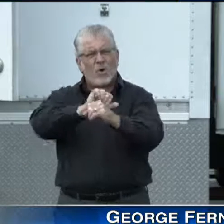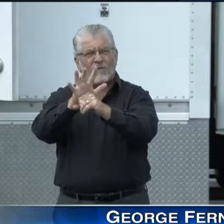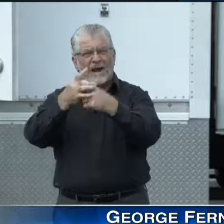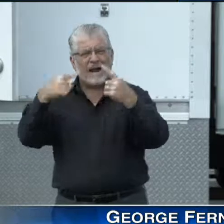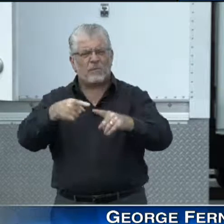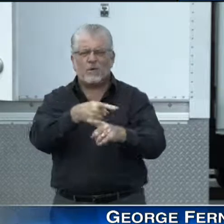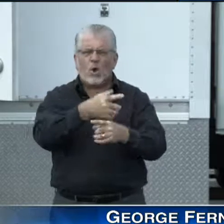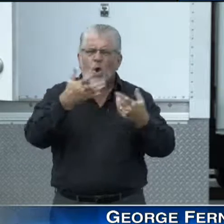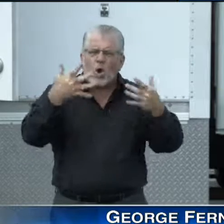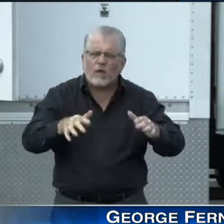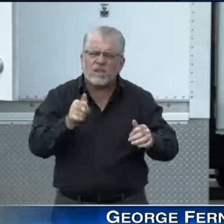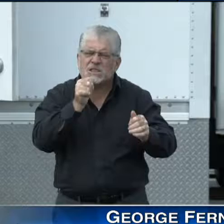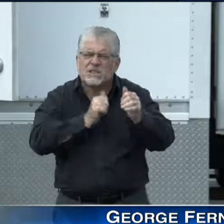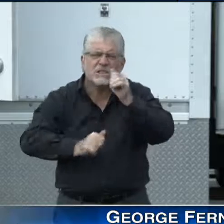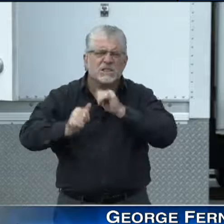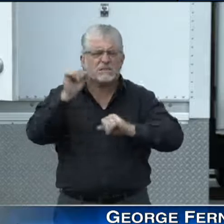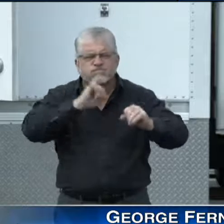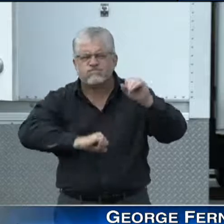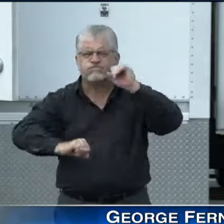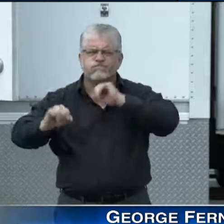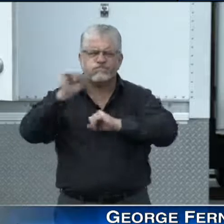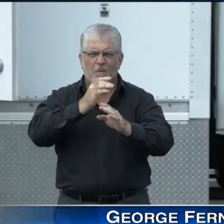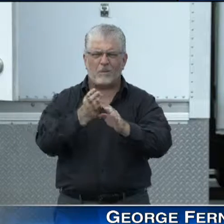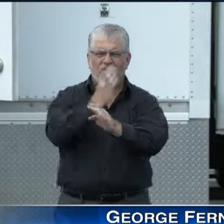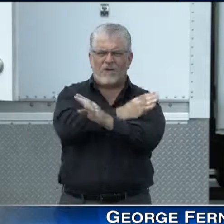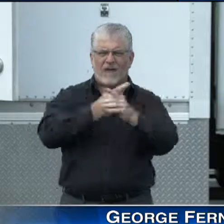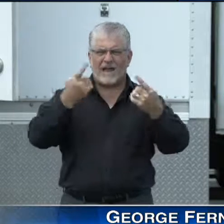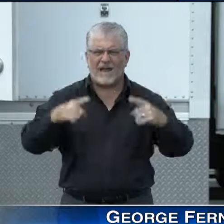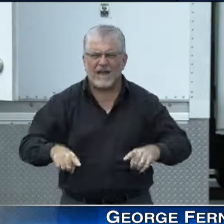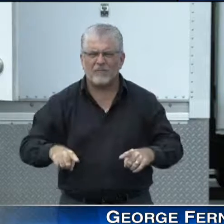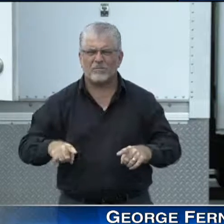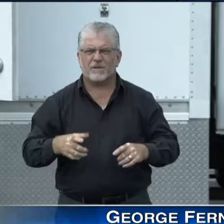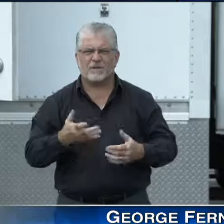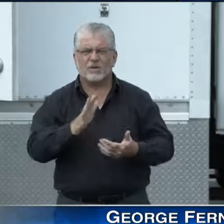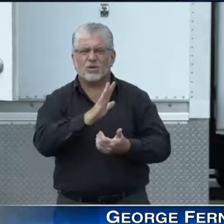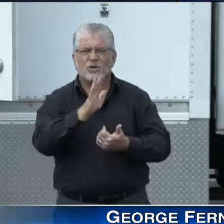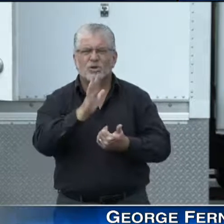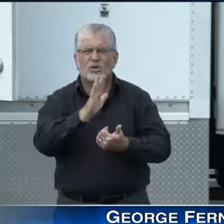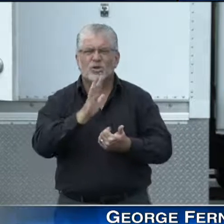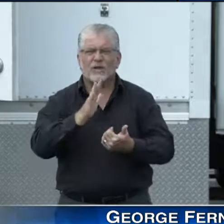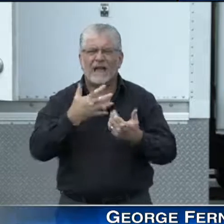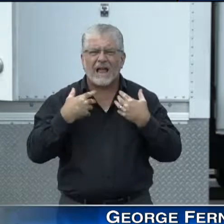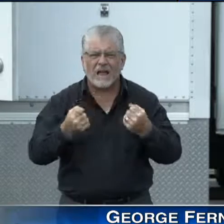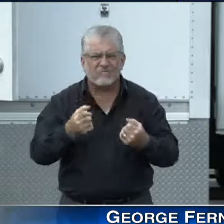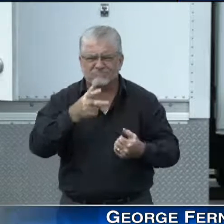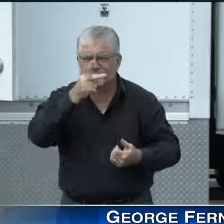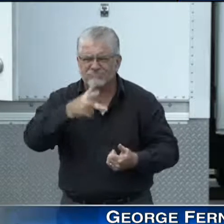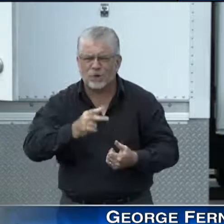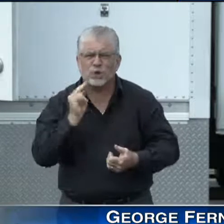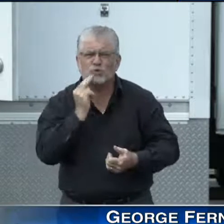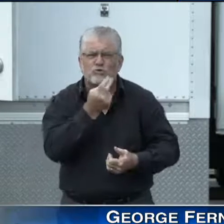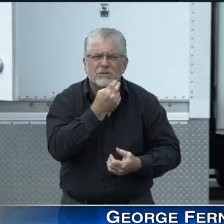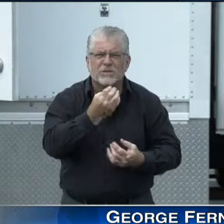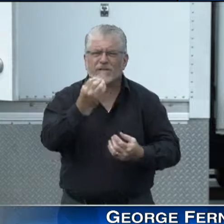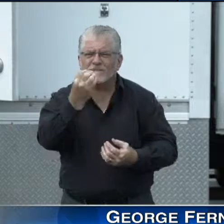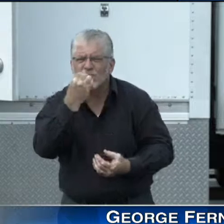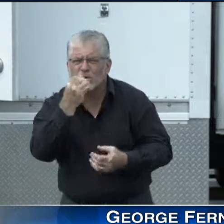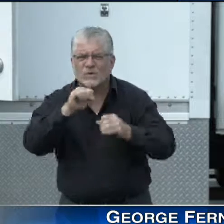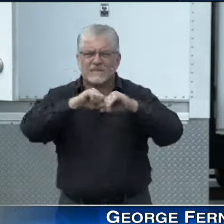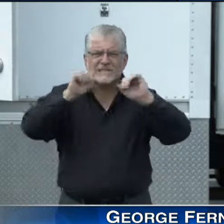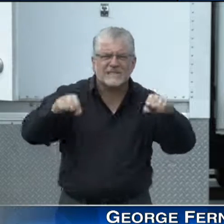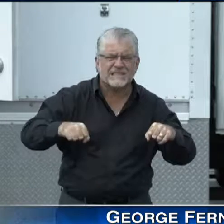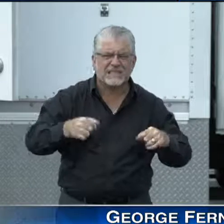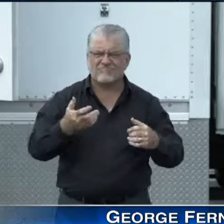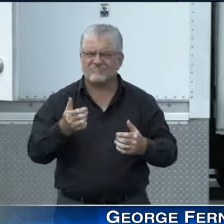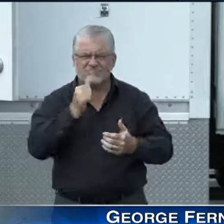against food disparity, food nutrition, chronic illness, lack of education, and lack of adequate